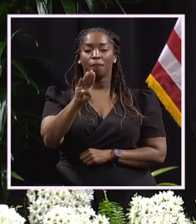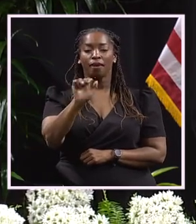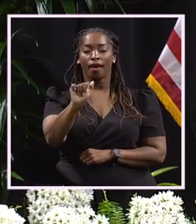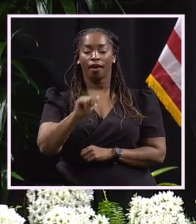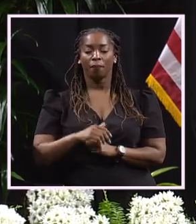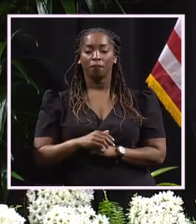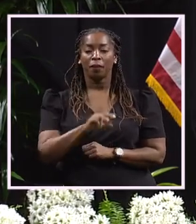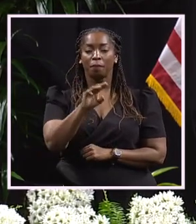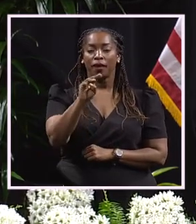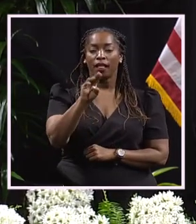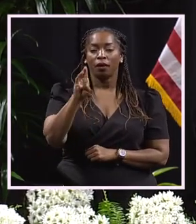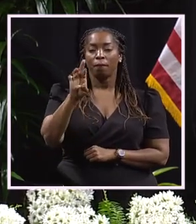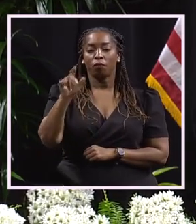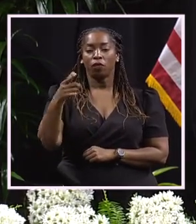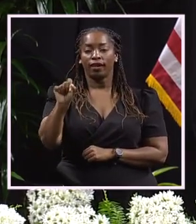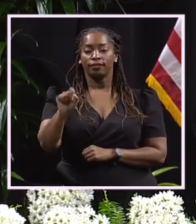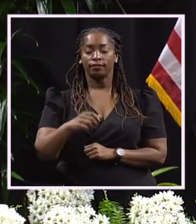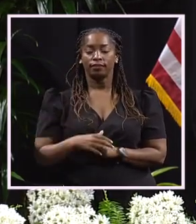Michaela Briggs.